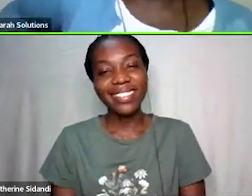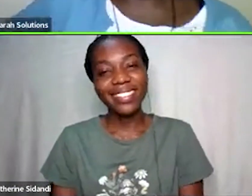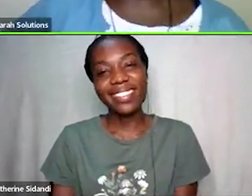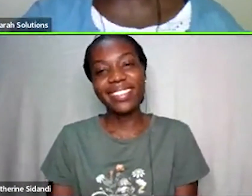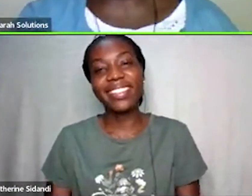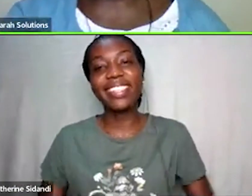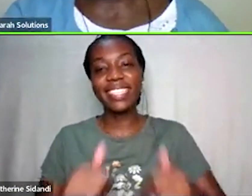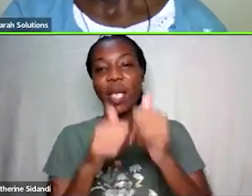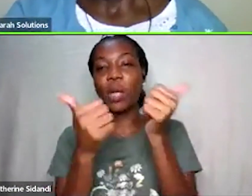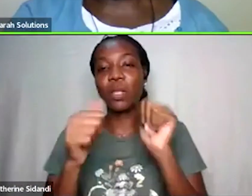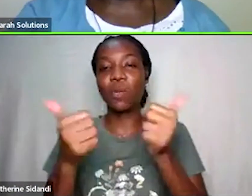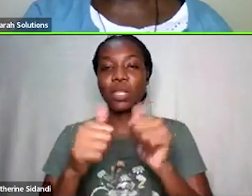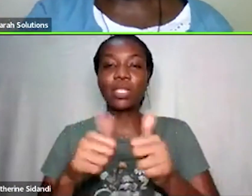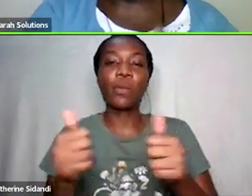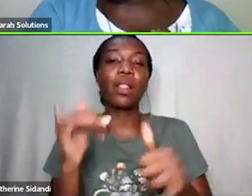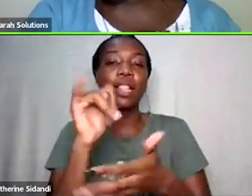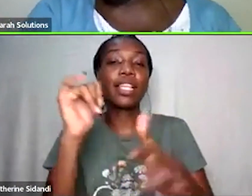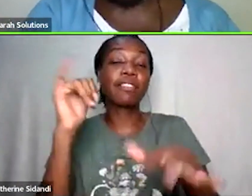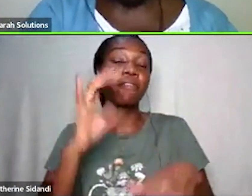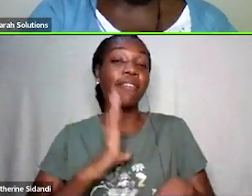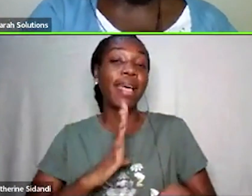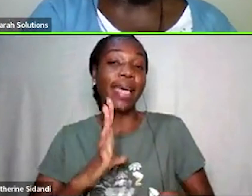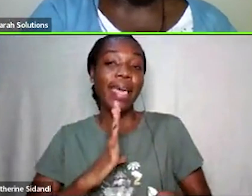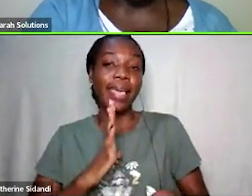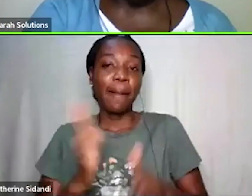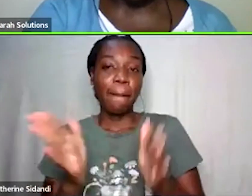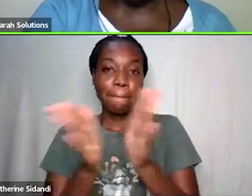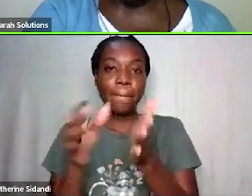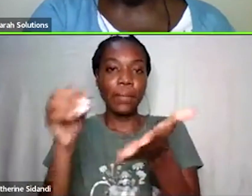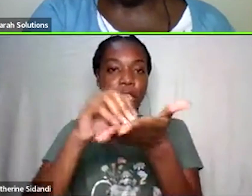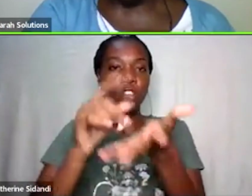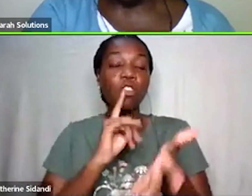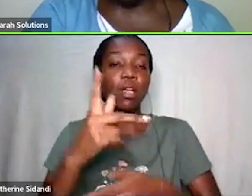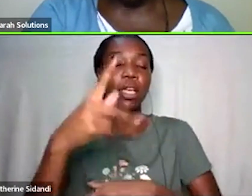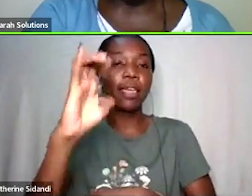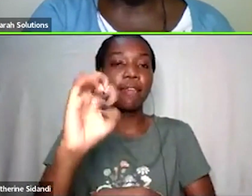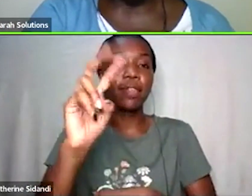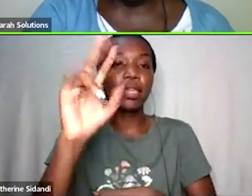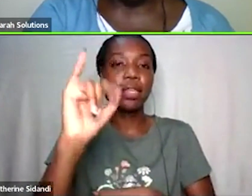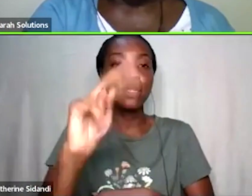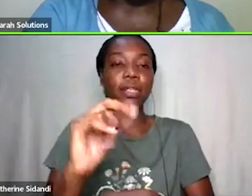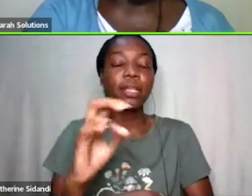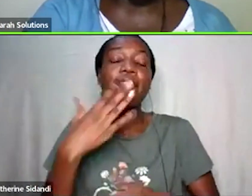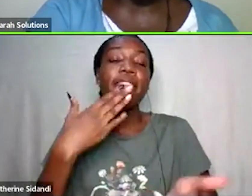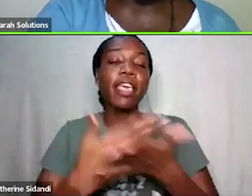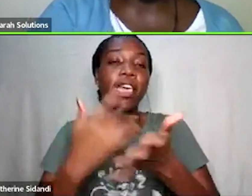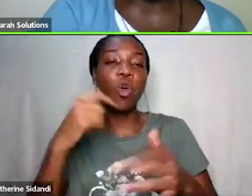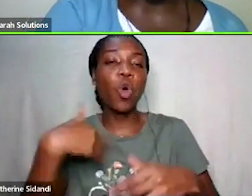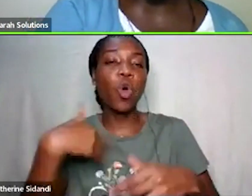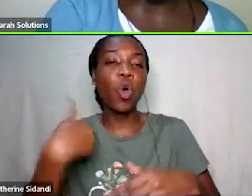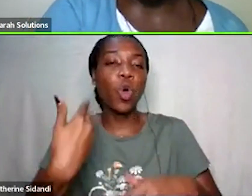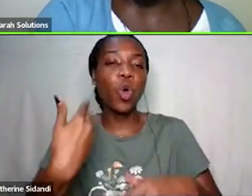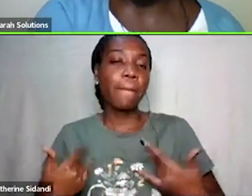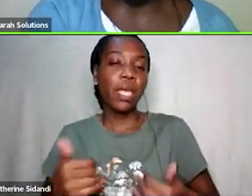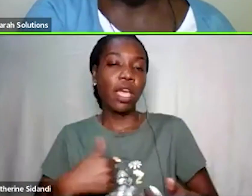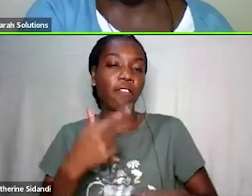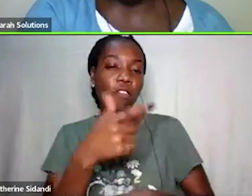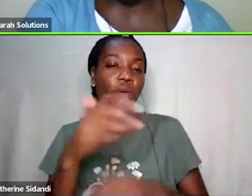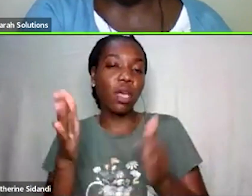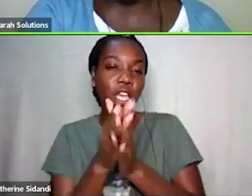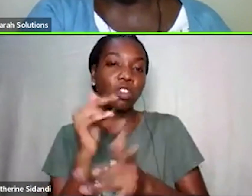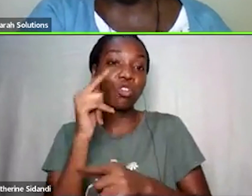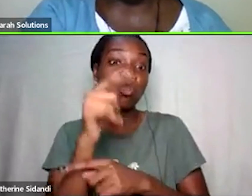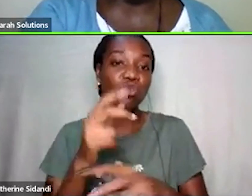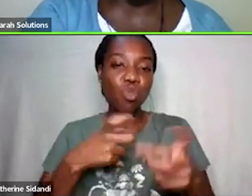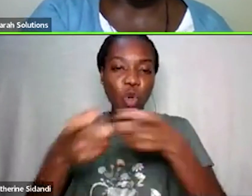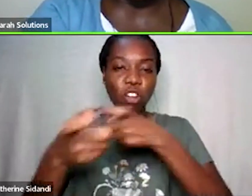So that's fine. All right, and yeah, Kevin, thank you. It's always a pleasure to have you. And Kevin is manning our Facebook page as